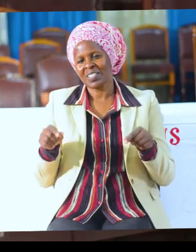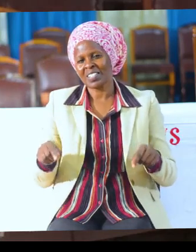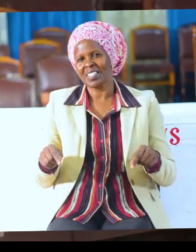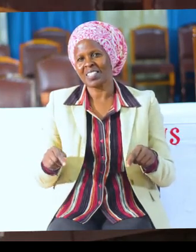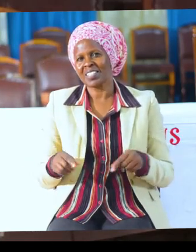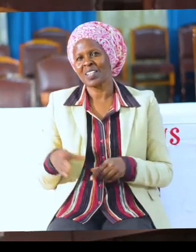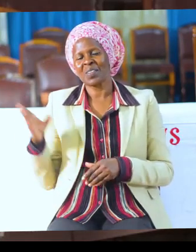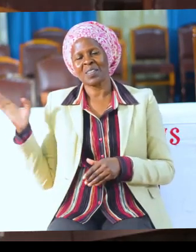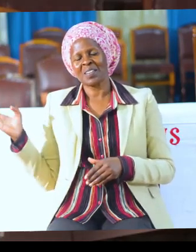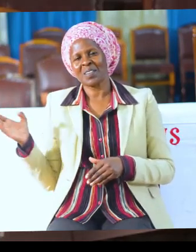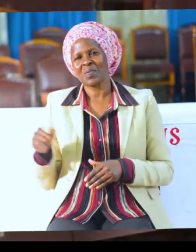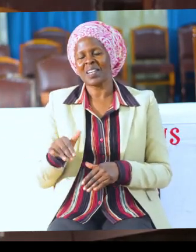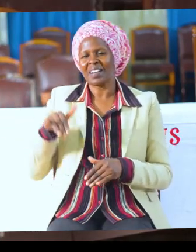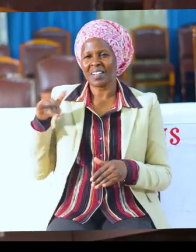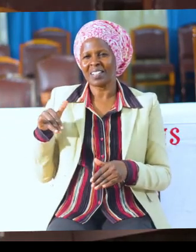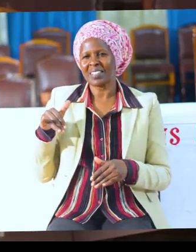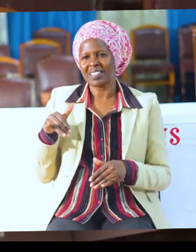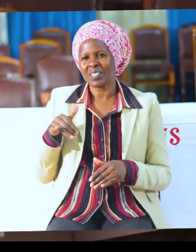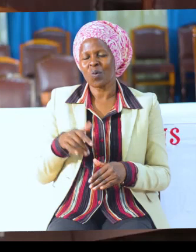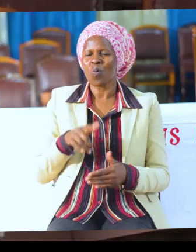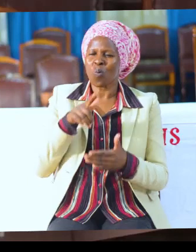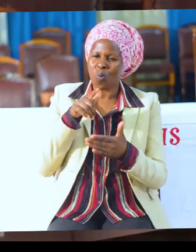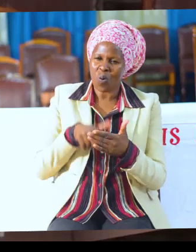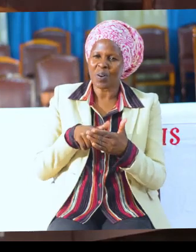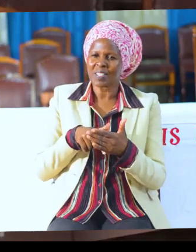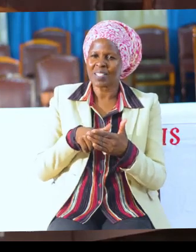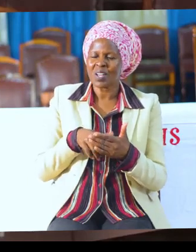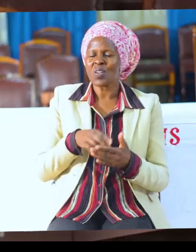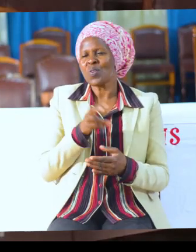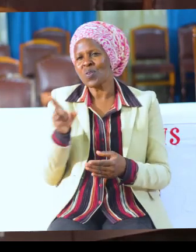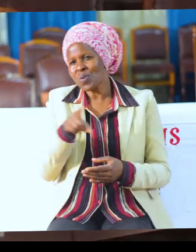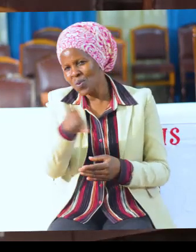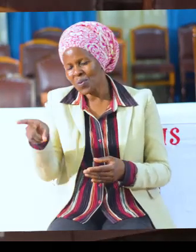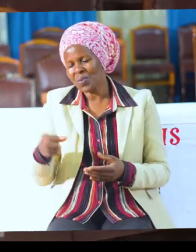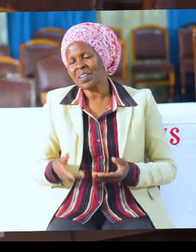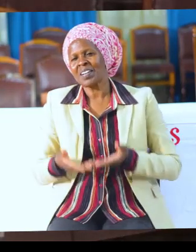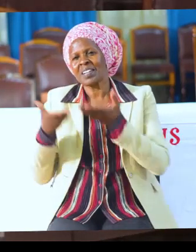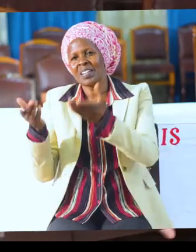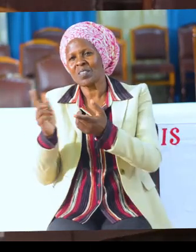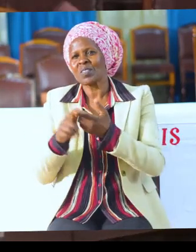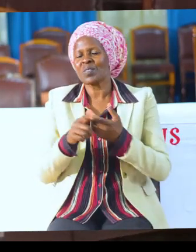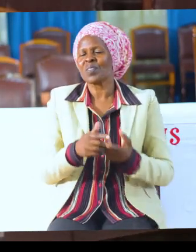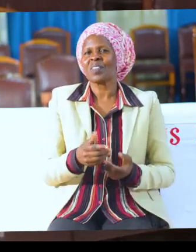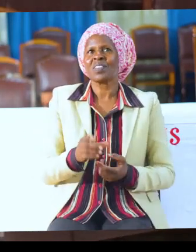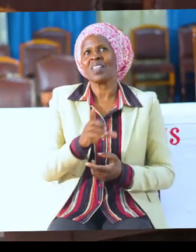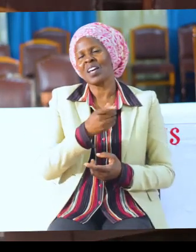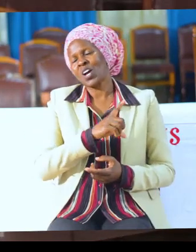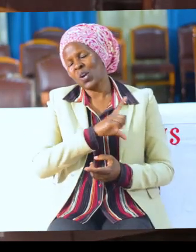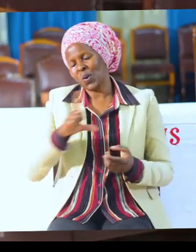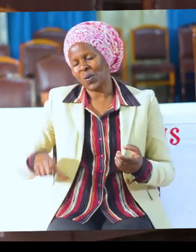platform. So we are asking ourselves, like psalmist, what shall we lender to the Lord? Or maybe to make it